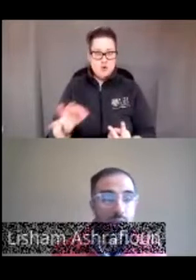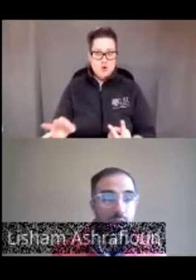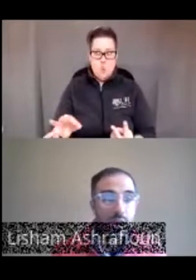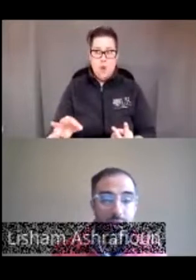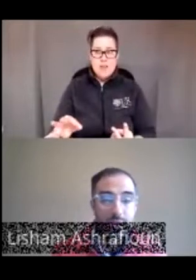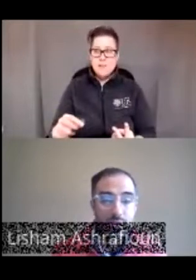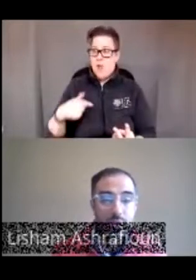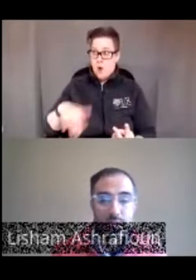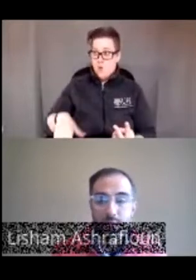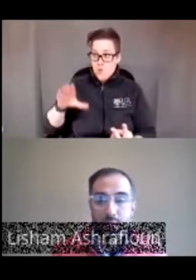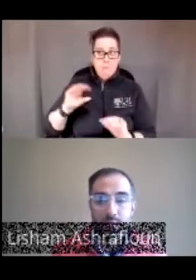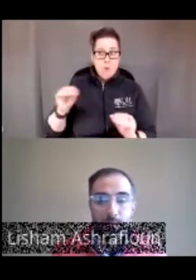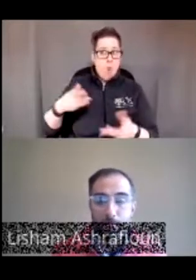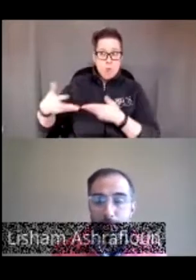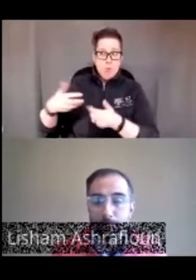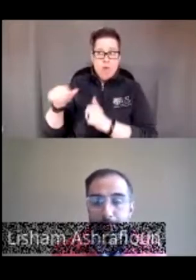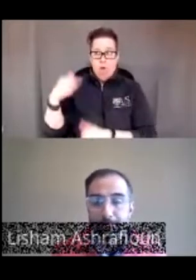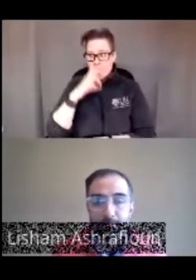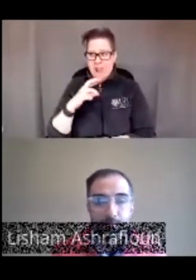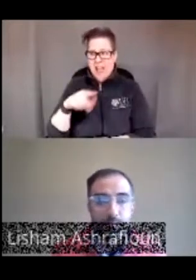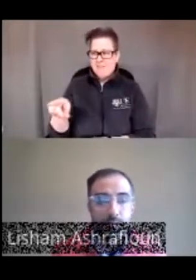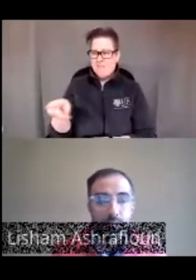interaction in these recent studies.